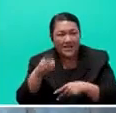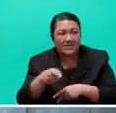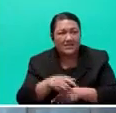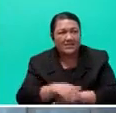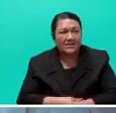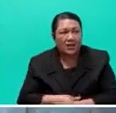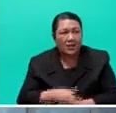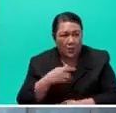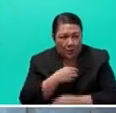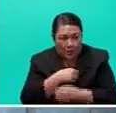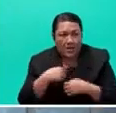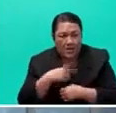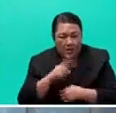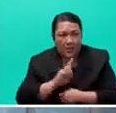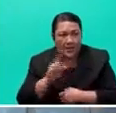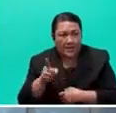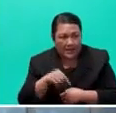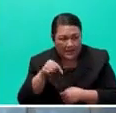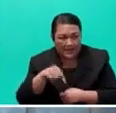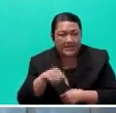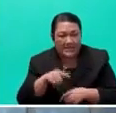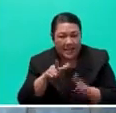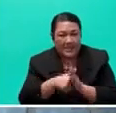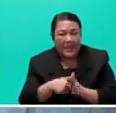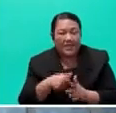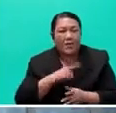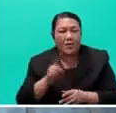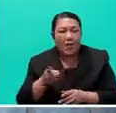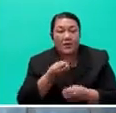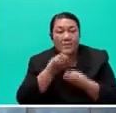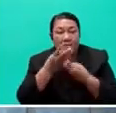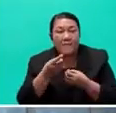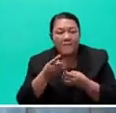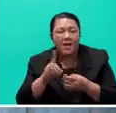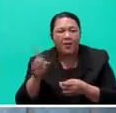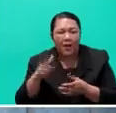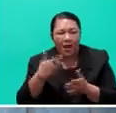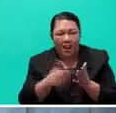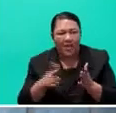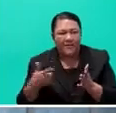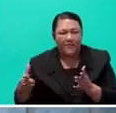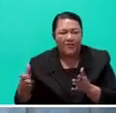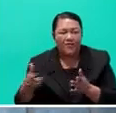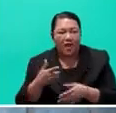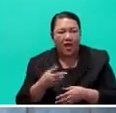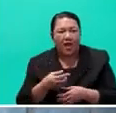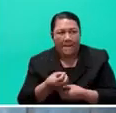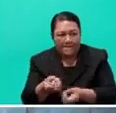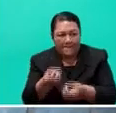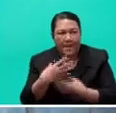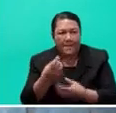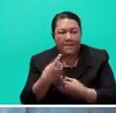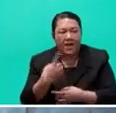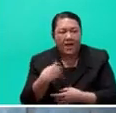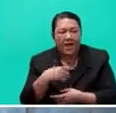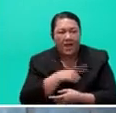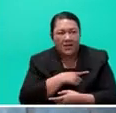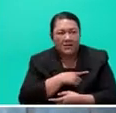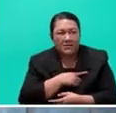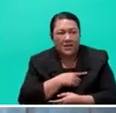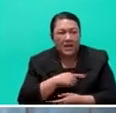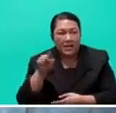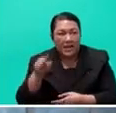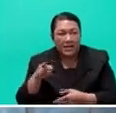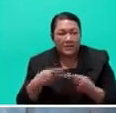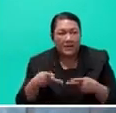Please, this is the time to listen because we are saying what people of Levuka told us. Yes. And at that point in time, Honorable